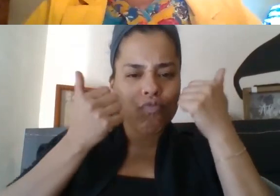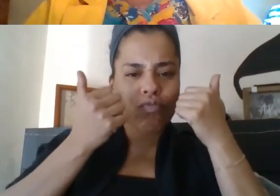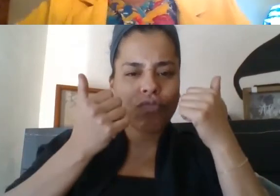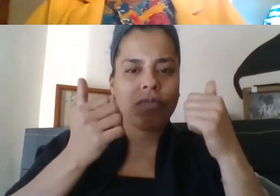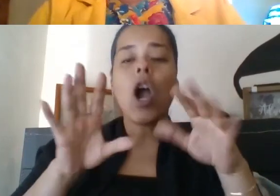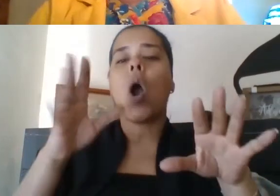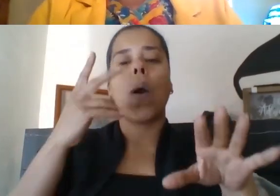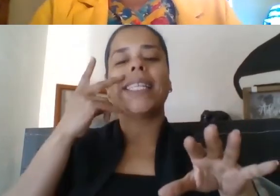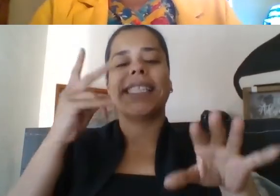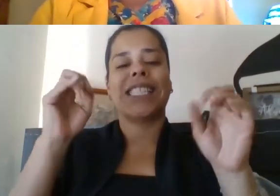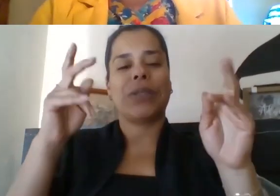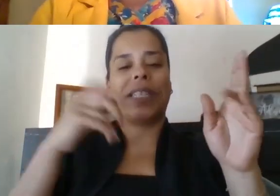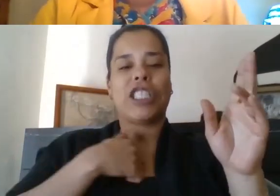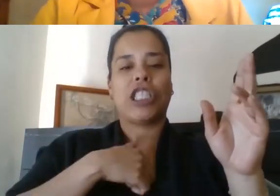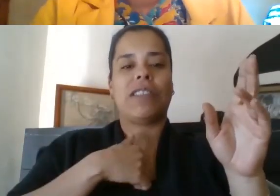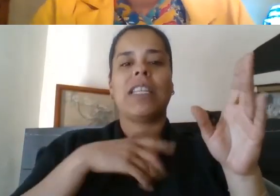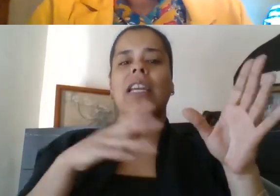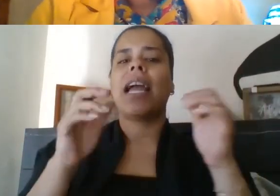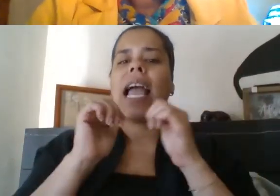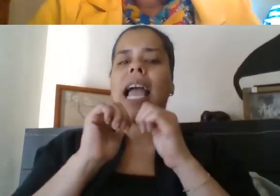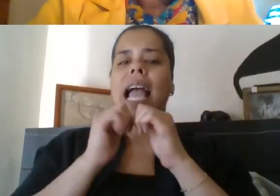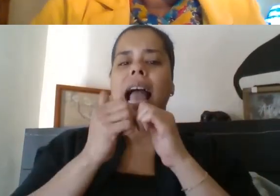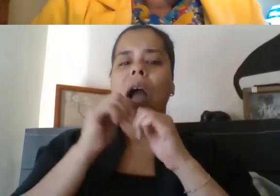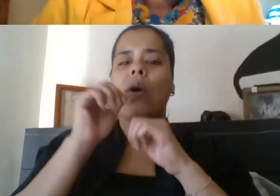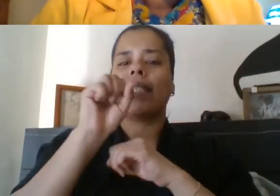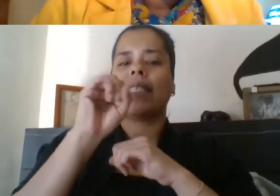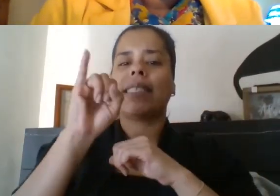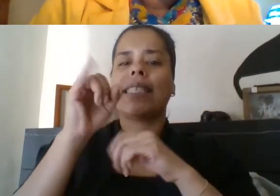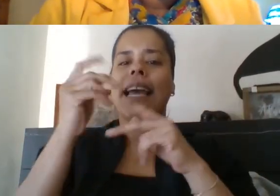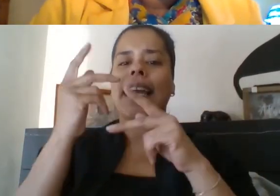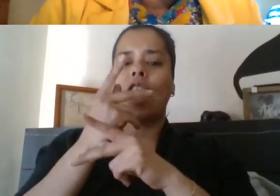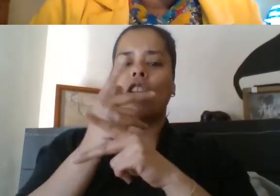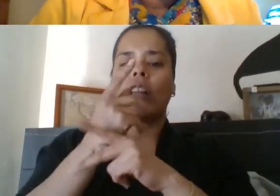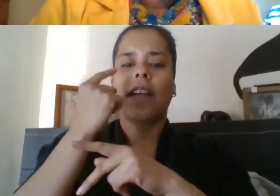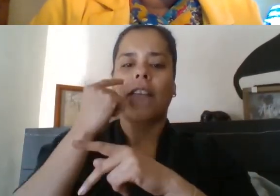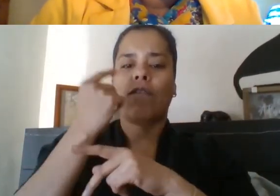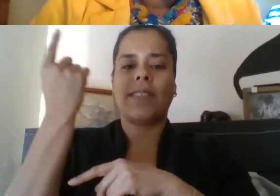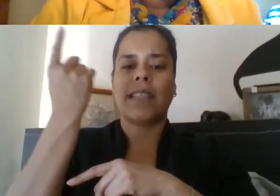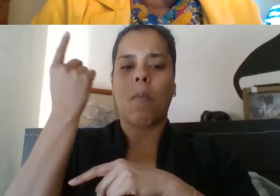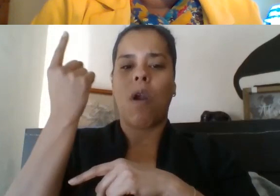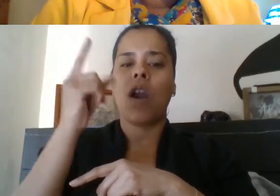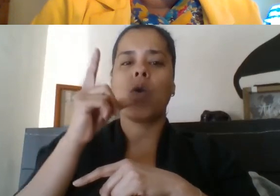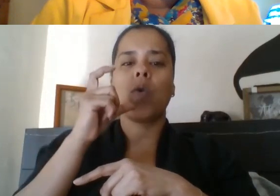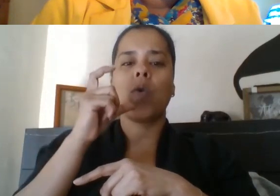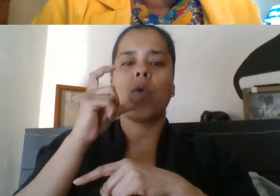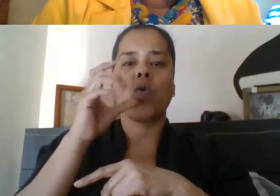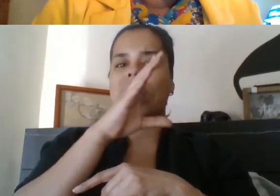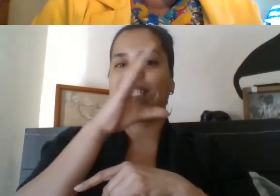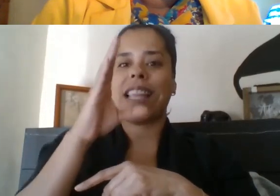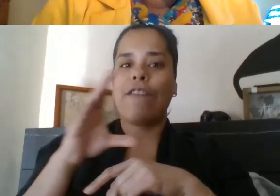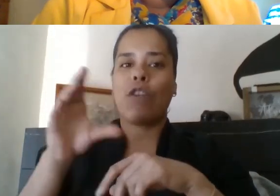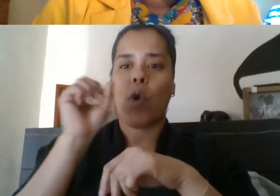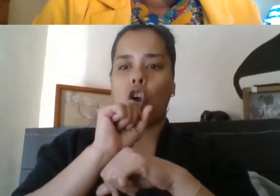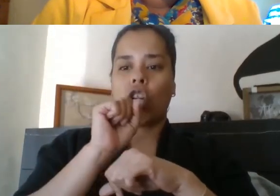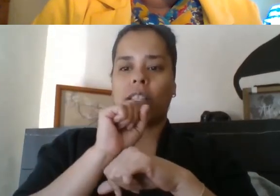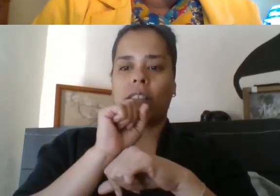So how is SSI calculated for someone who has never been gainfully